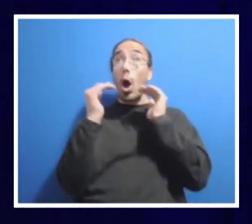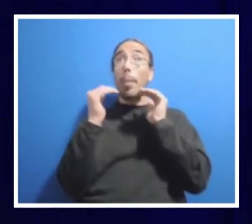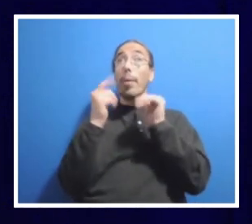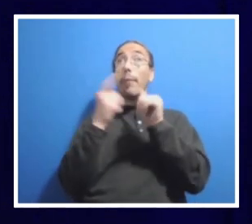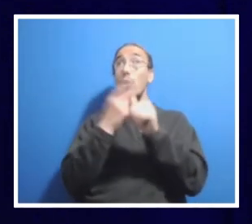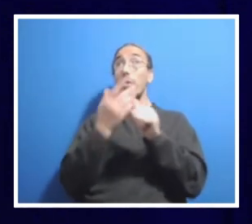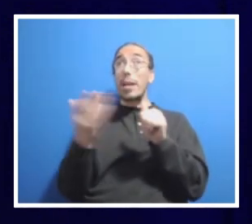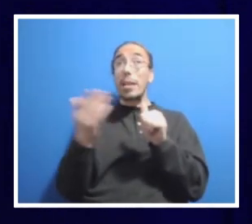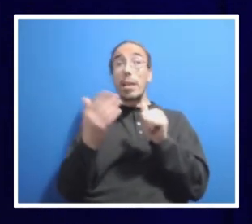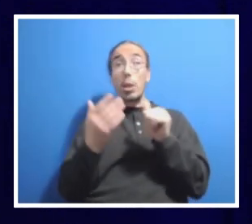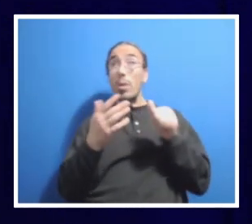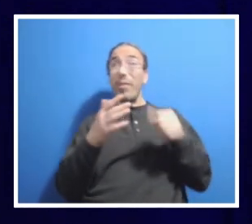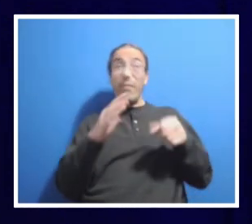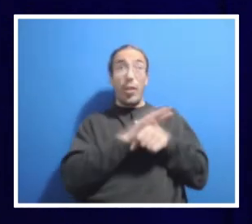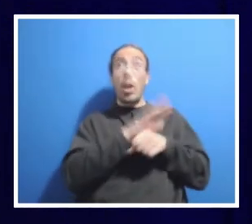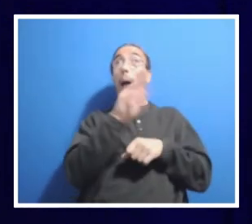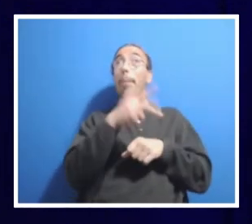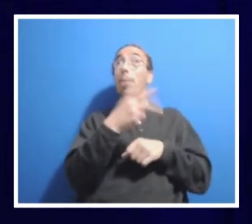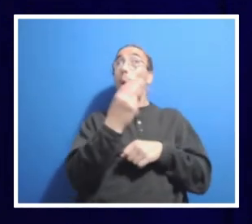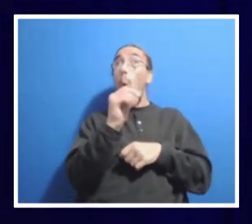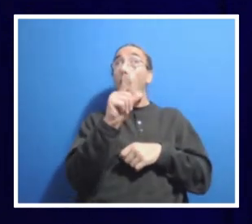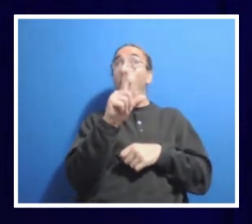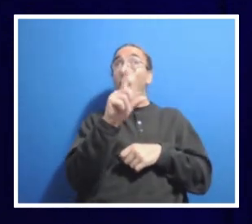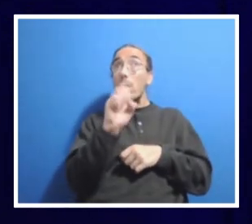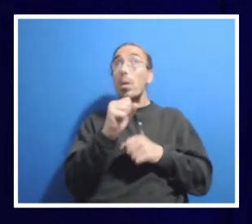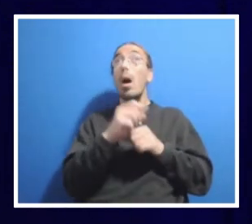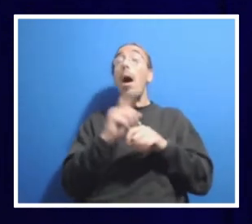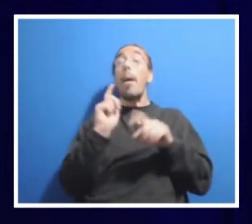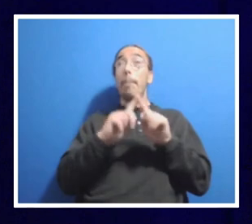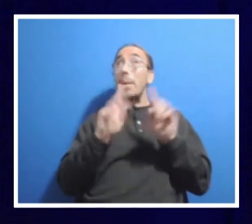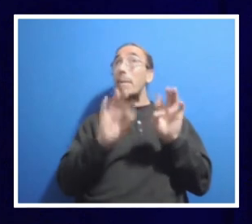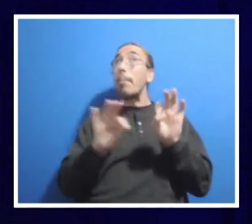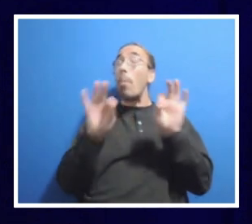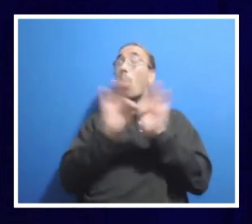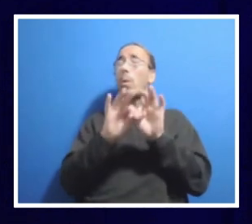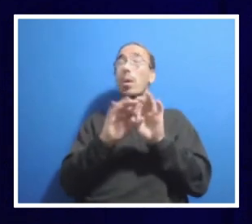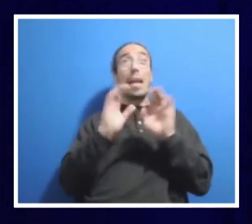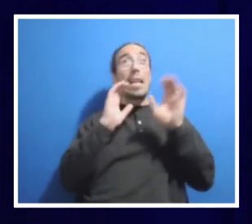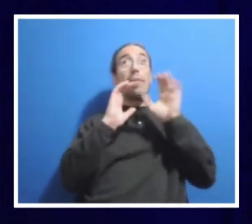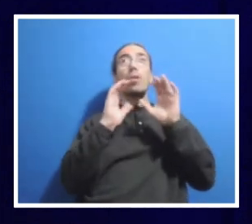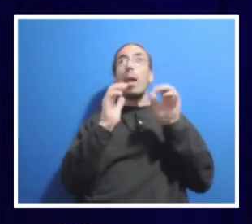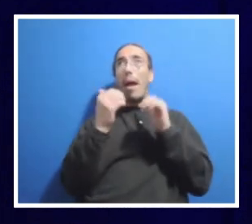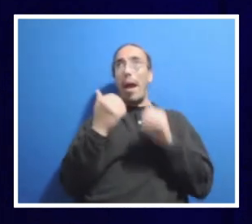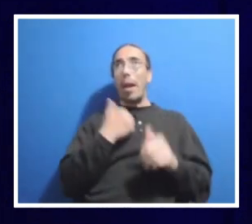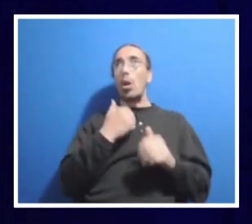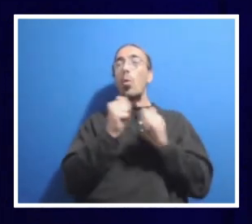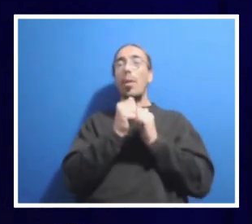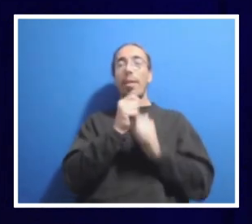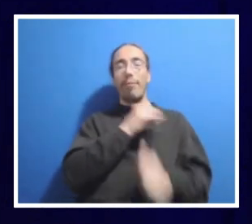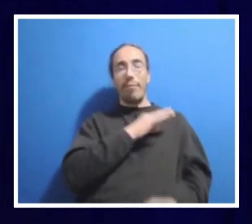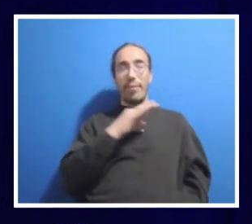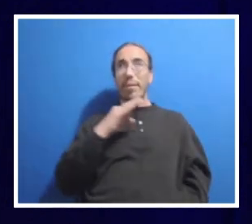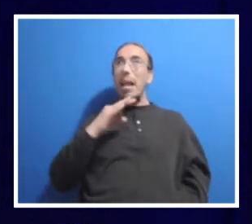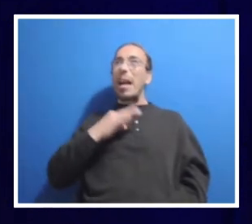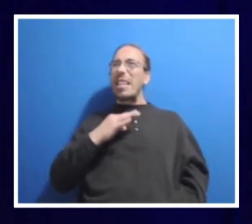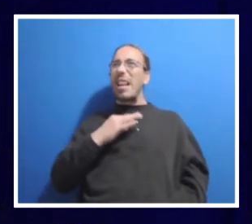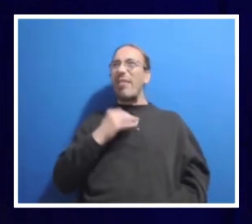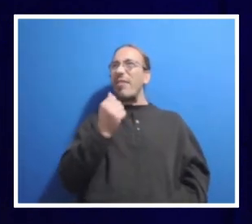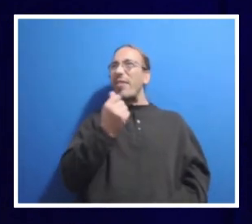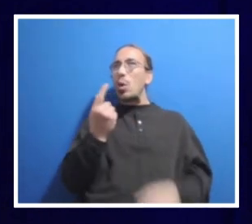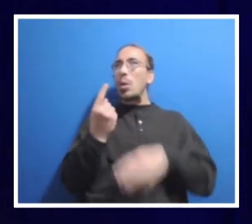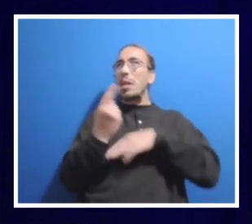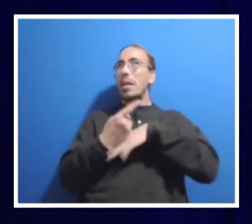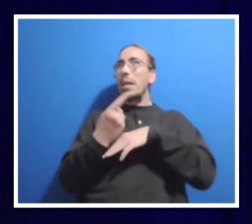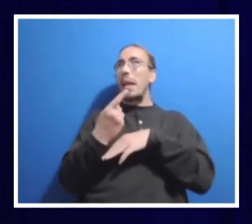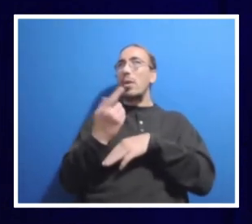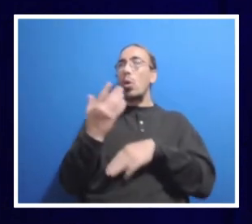those holes. So this is actually interesting. A conversation I had with some faculty and staff just a couple of days ago, do